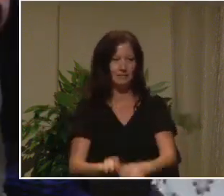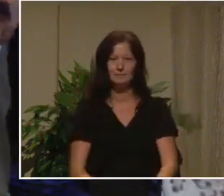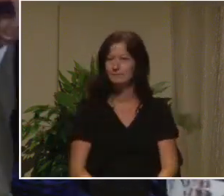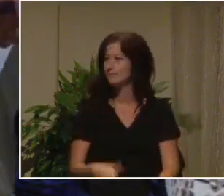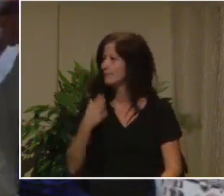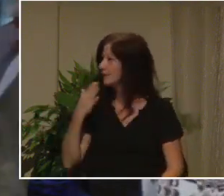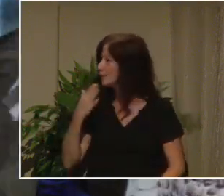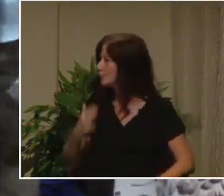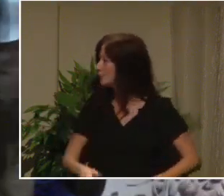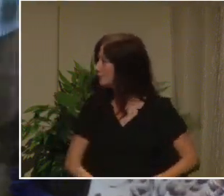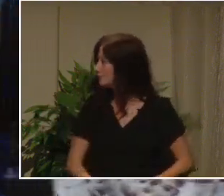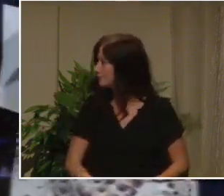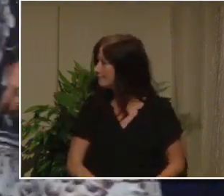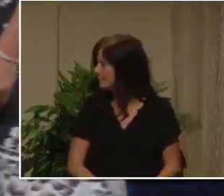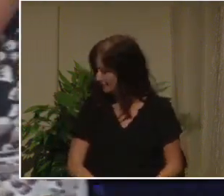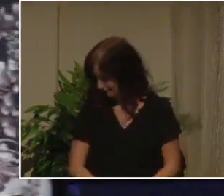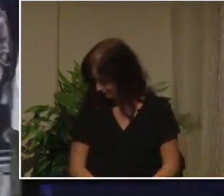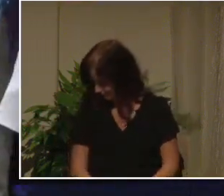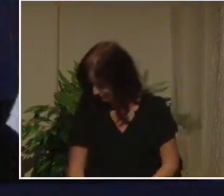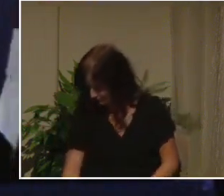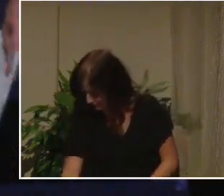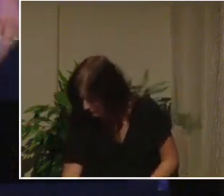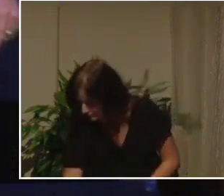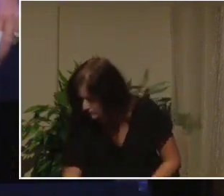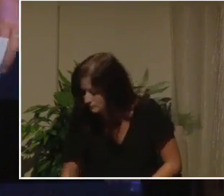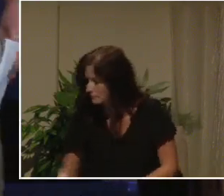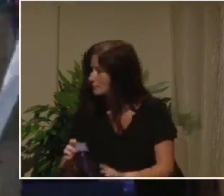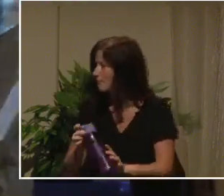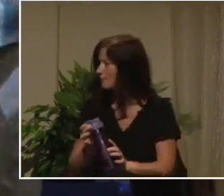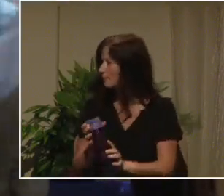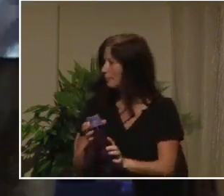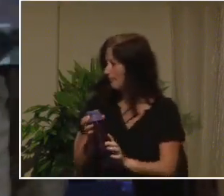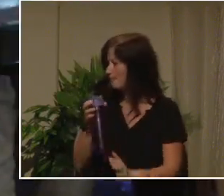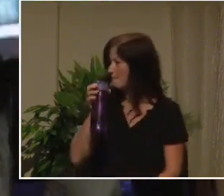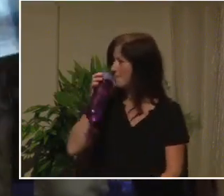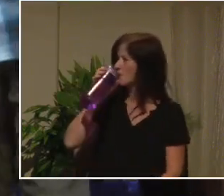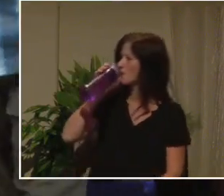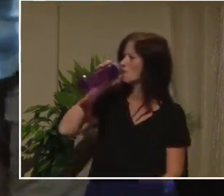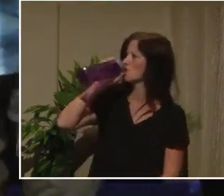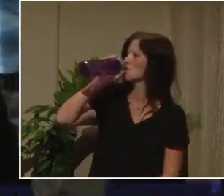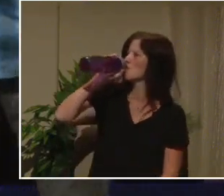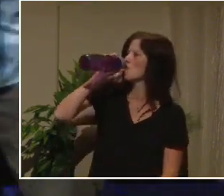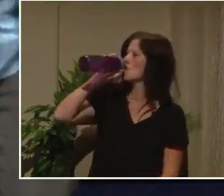Liz, you can have your Bible back. Oh, it's Annabelle.